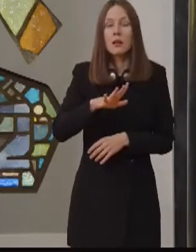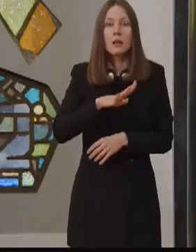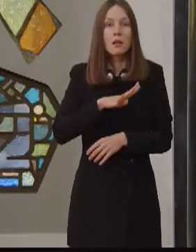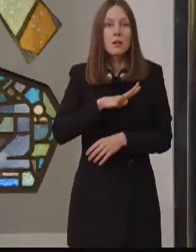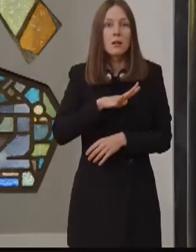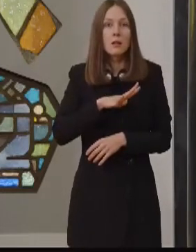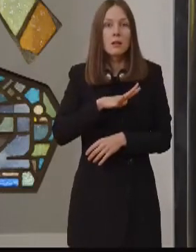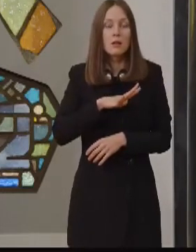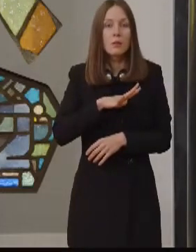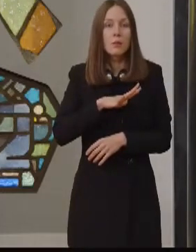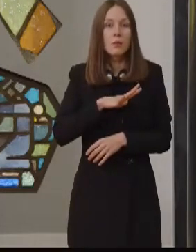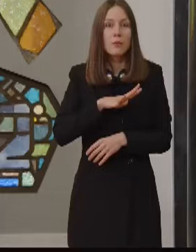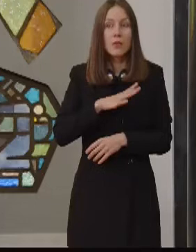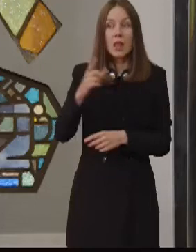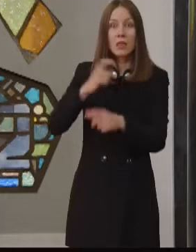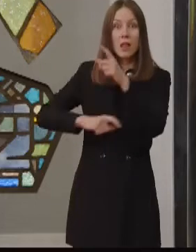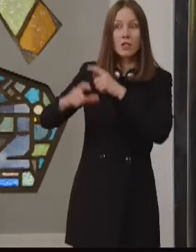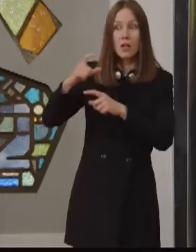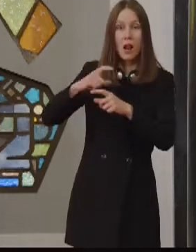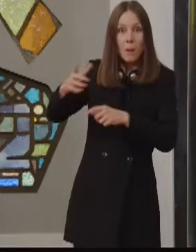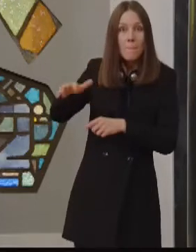Because now same-sex